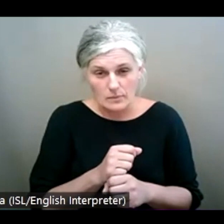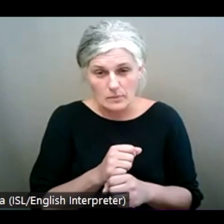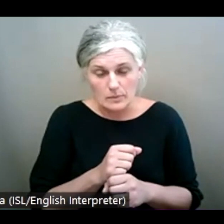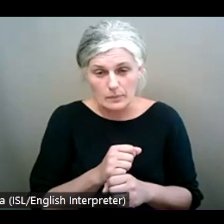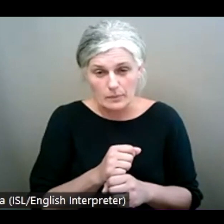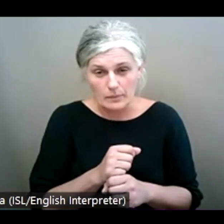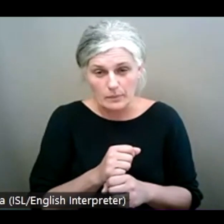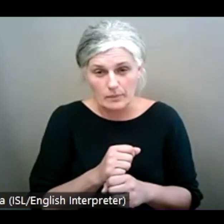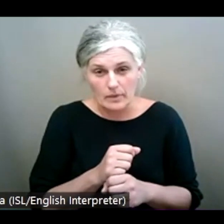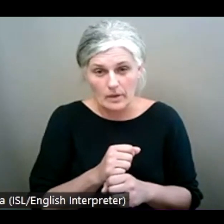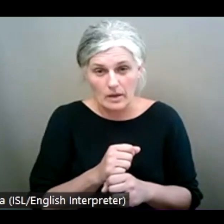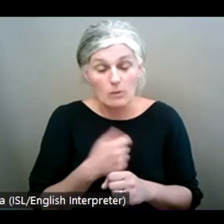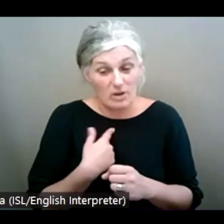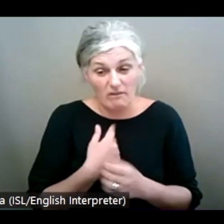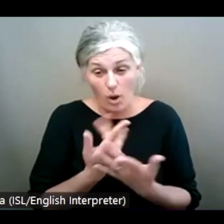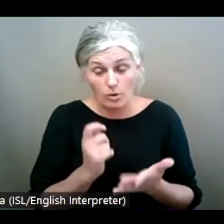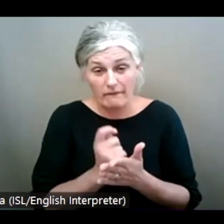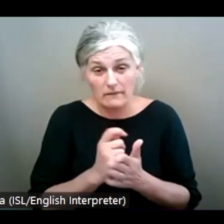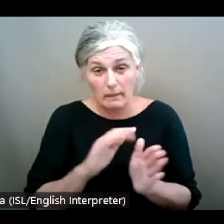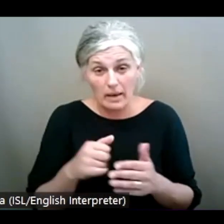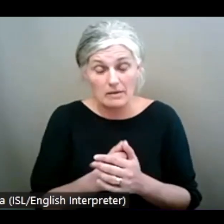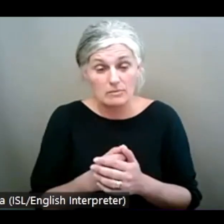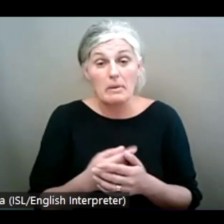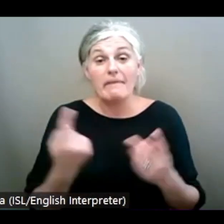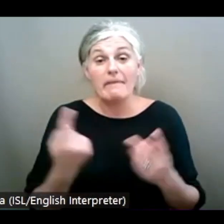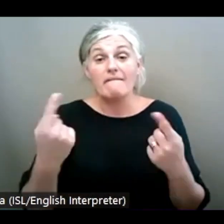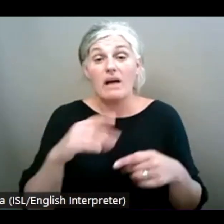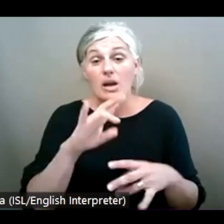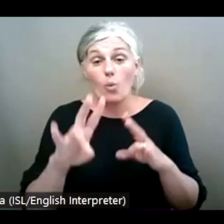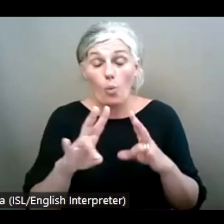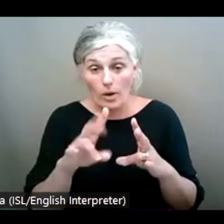about 20 minutes left. The final question is a